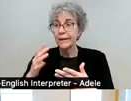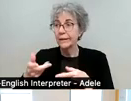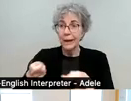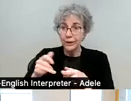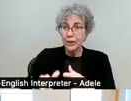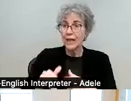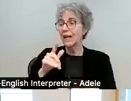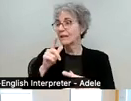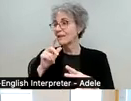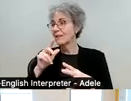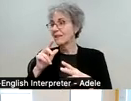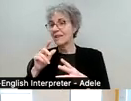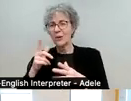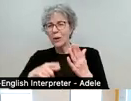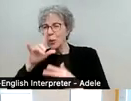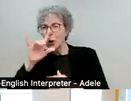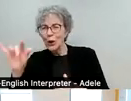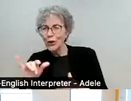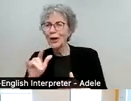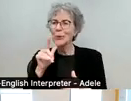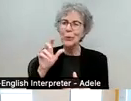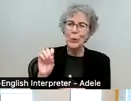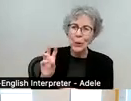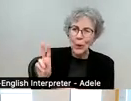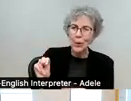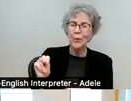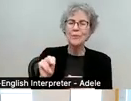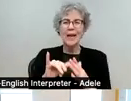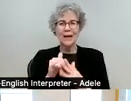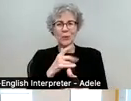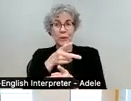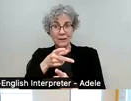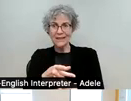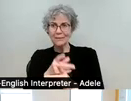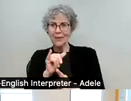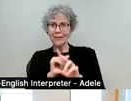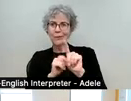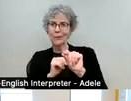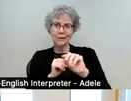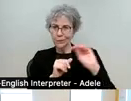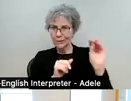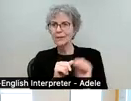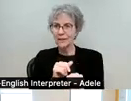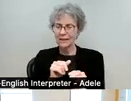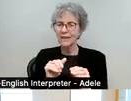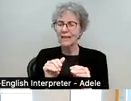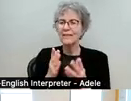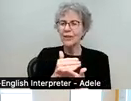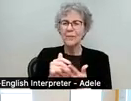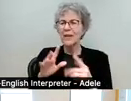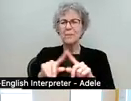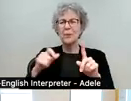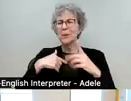who owns units and how we sort of retain that housing stock going forward, if that makes sense. But we don't know that that's the right